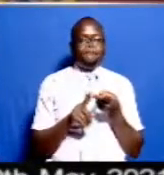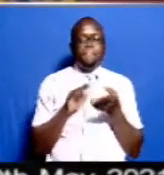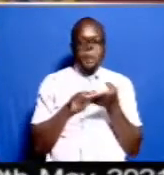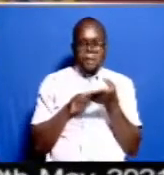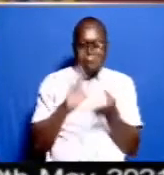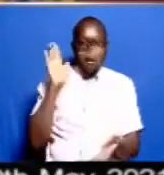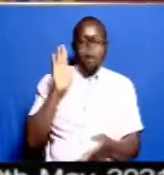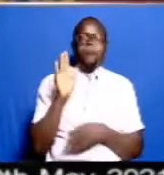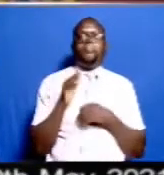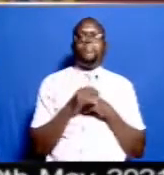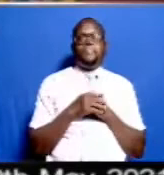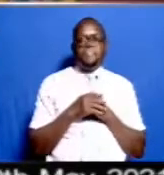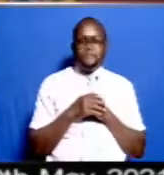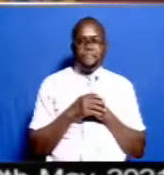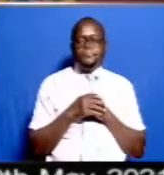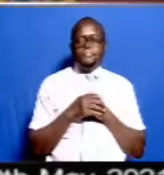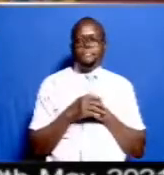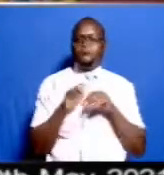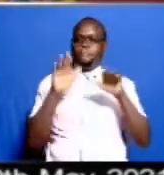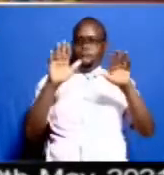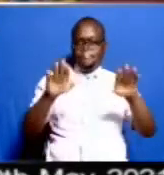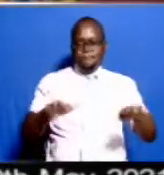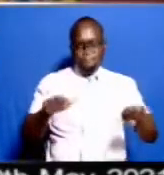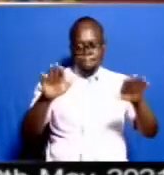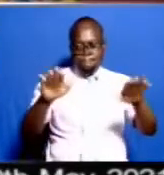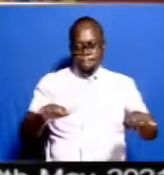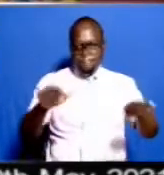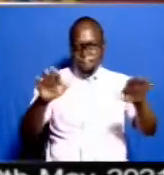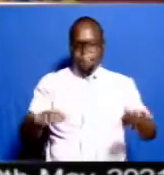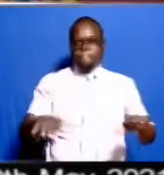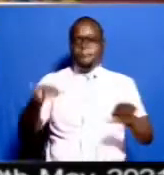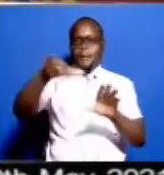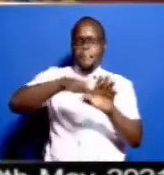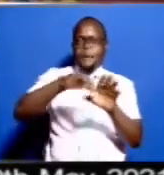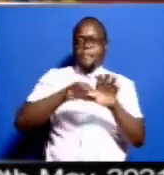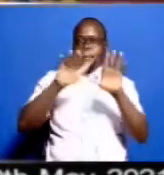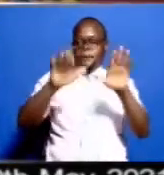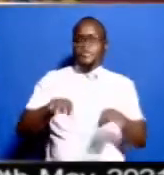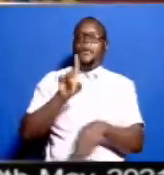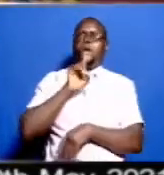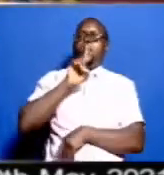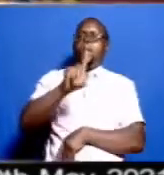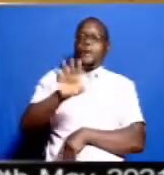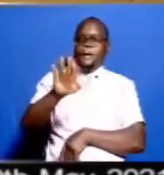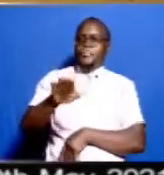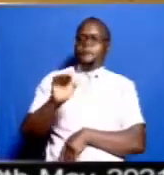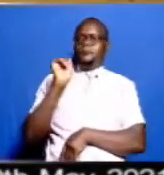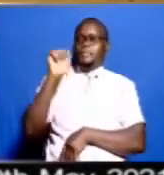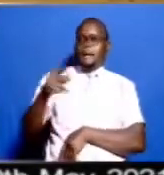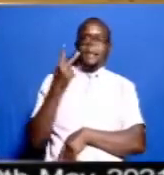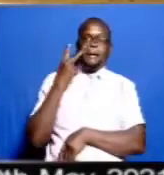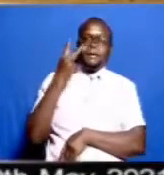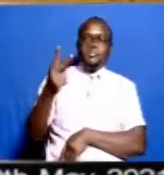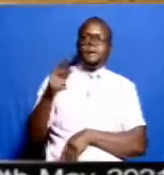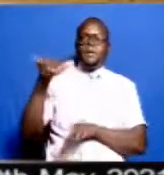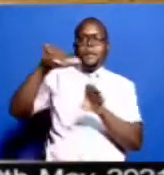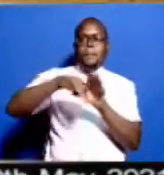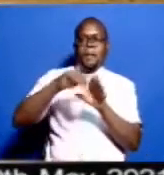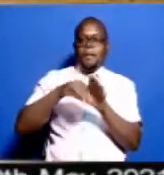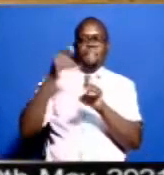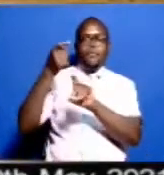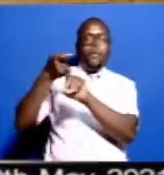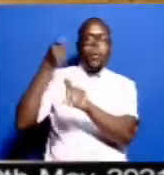Furthermore, order, members. There is order. The National Drought and Food Security order. Steering Committee. I can see the Honorable Member for Kwale,